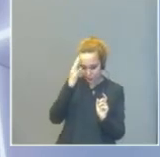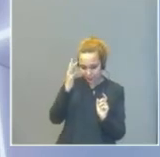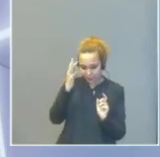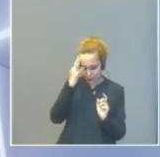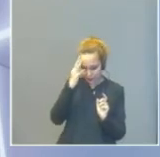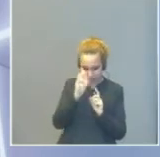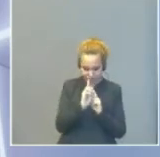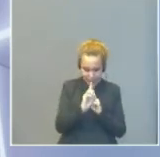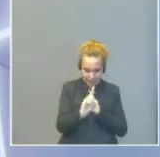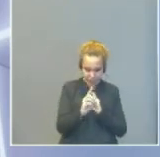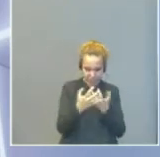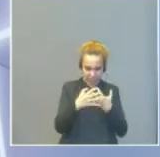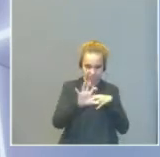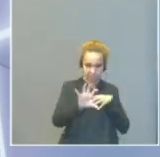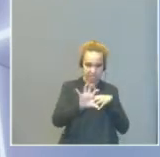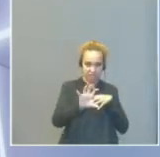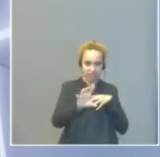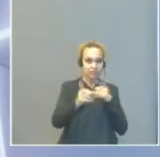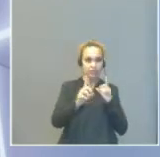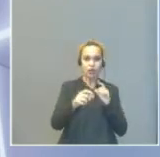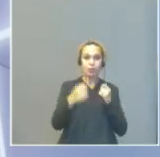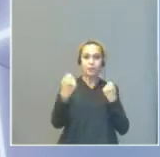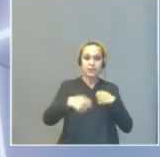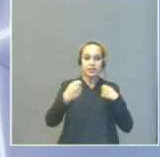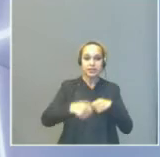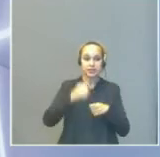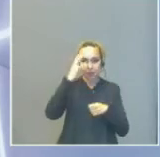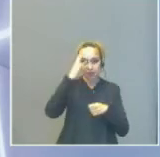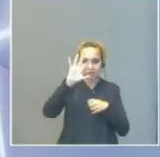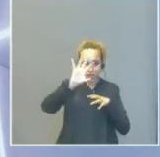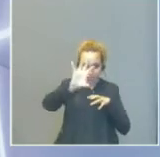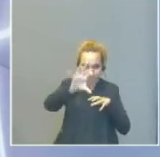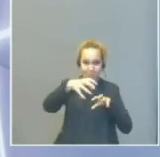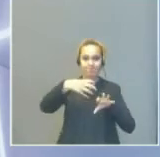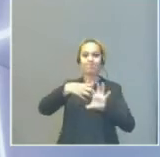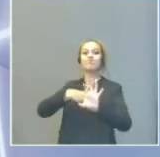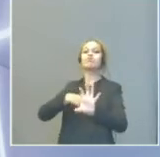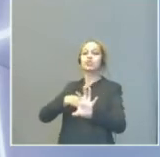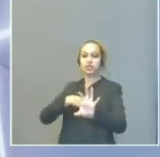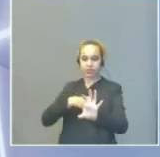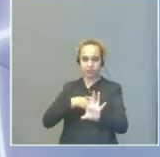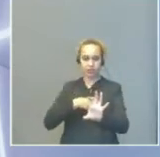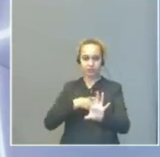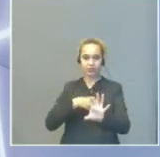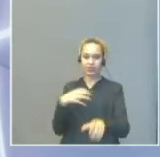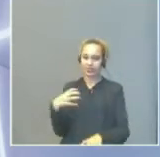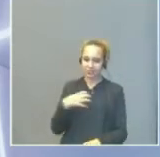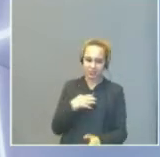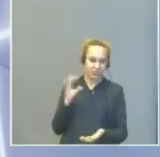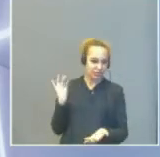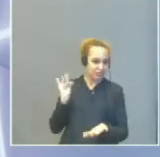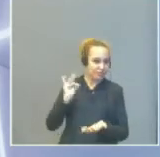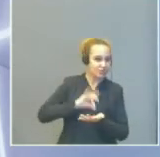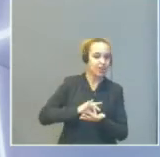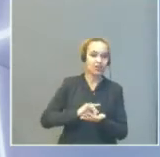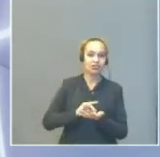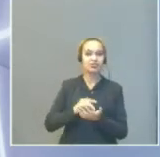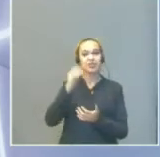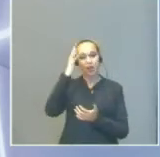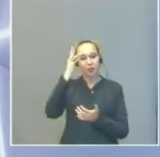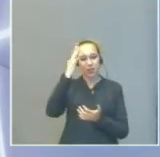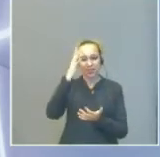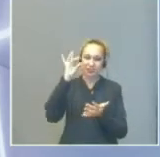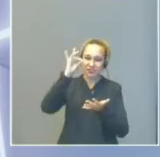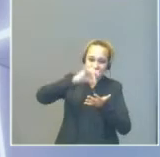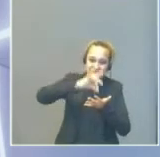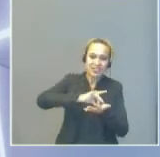thinking is not a matter of reproducing what we already know. Truly thinking is not a matter of recognizing